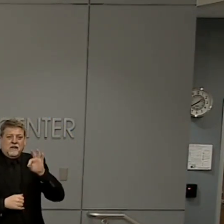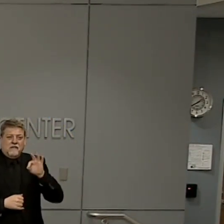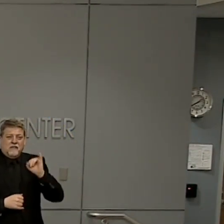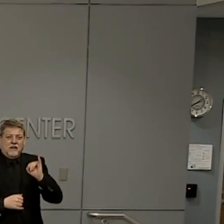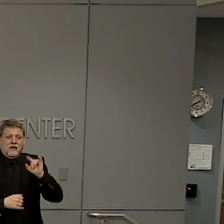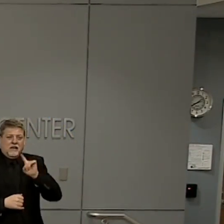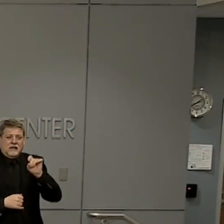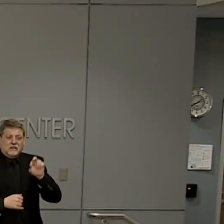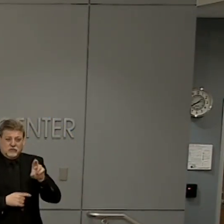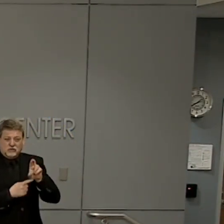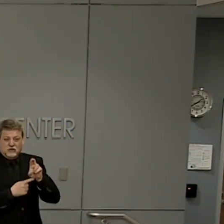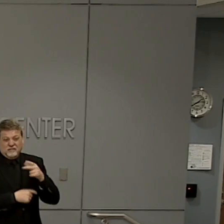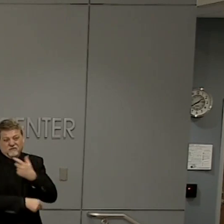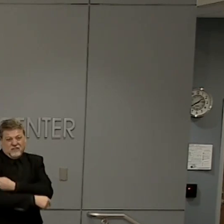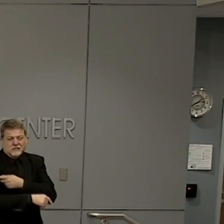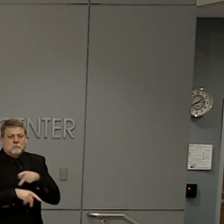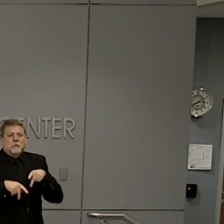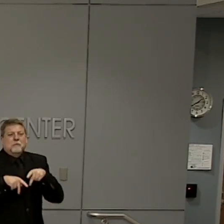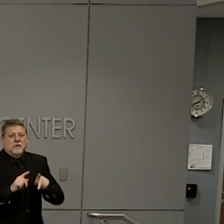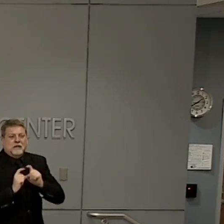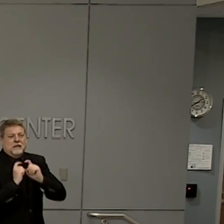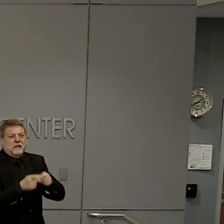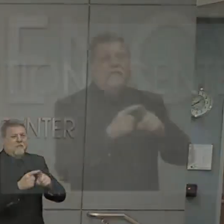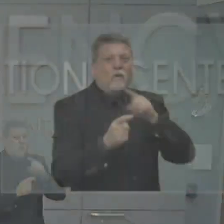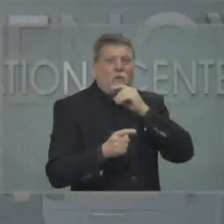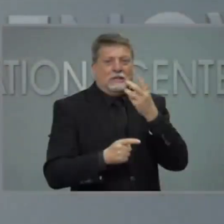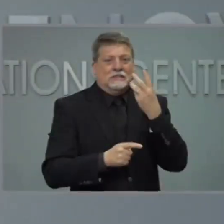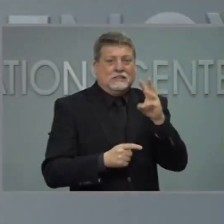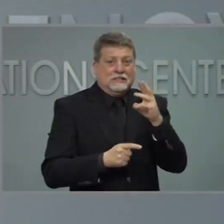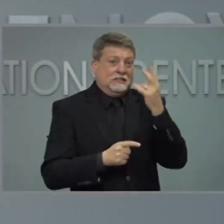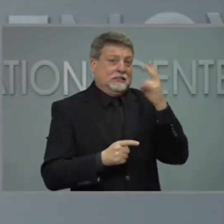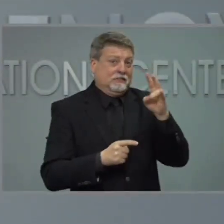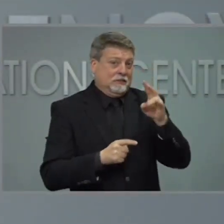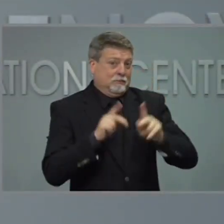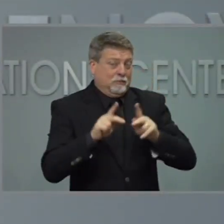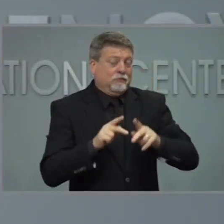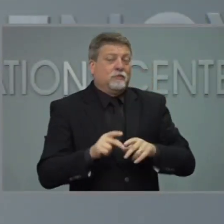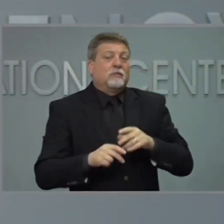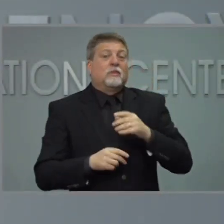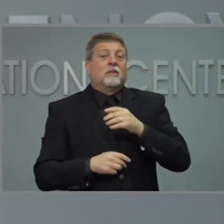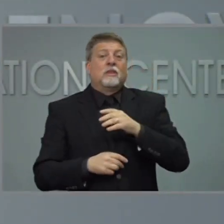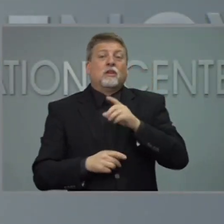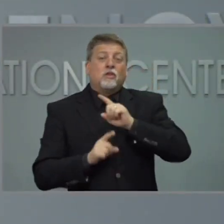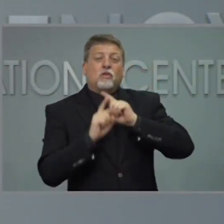is authorized for 16 and 17-year-olds. Our vaccine finder at